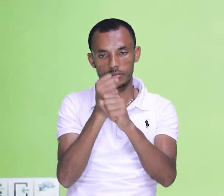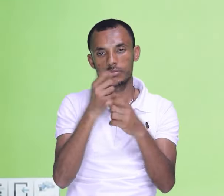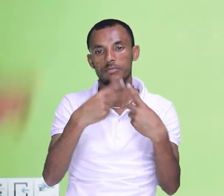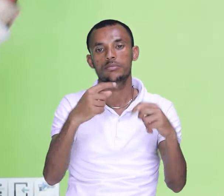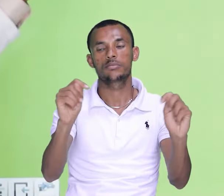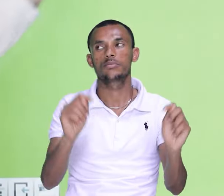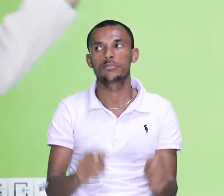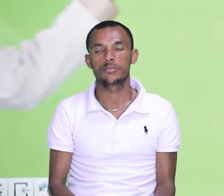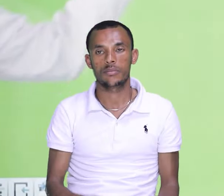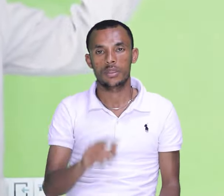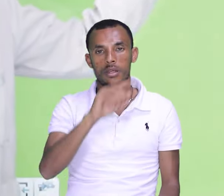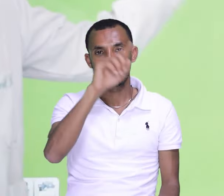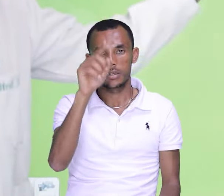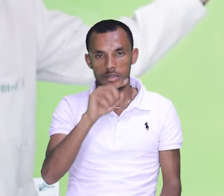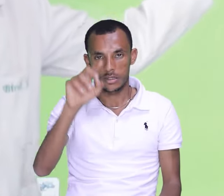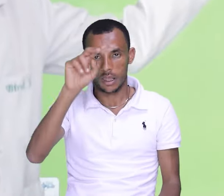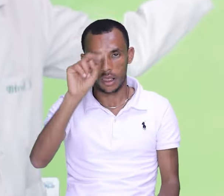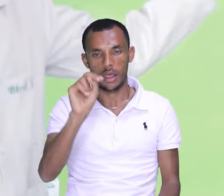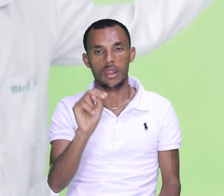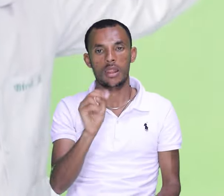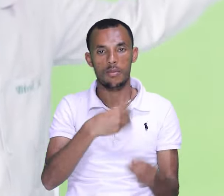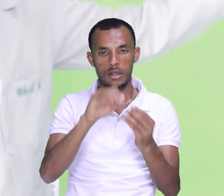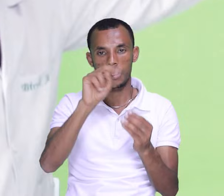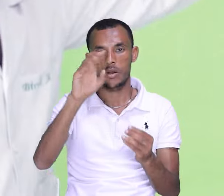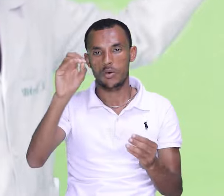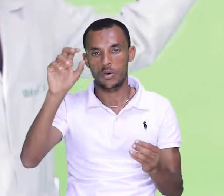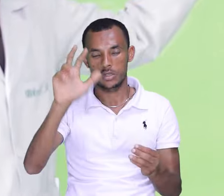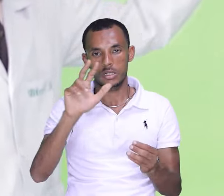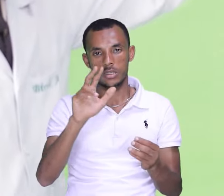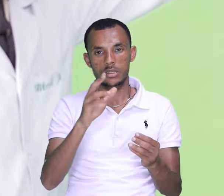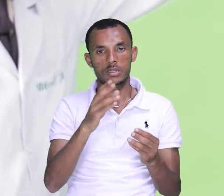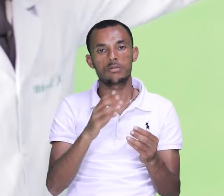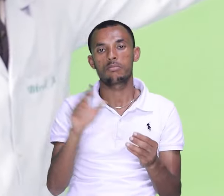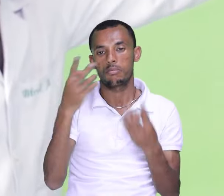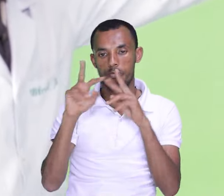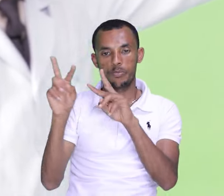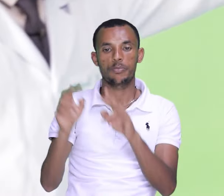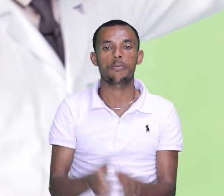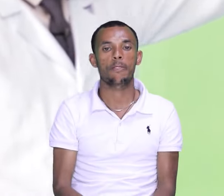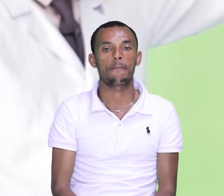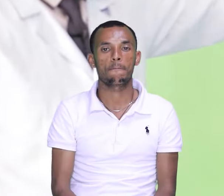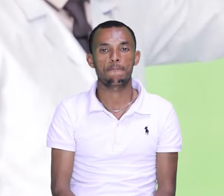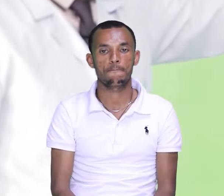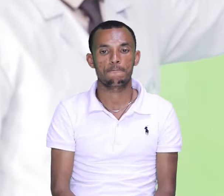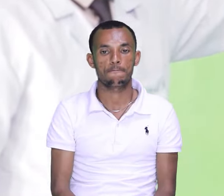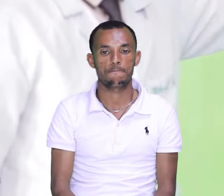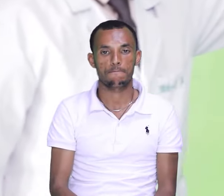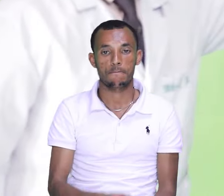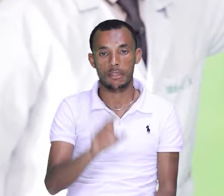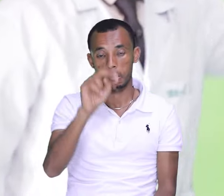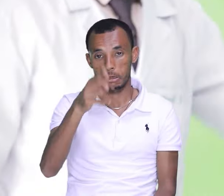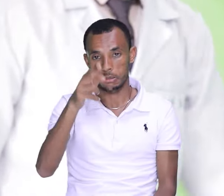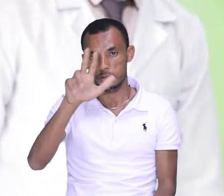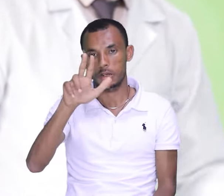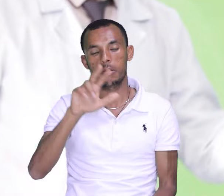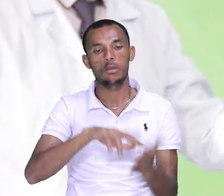In basic media, zinc plus NO3 minus, it gives ZnO2 2 minus. This is zinc 2 minus plus NH3, you know, ammonia.